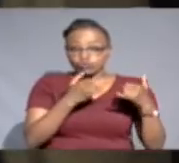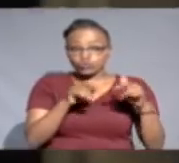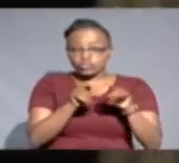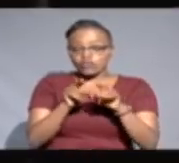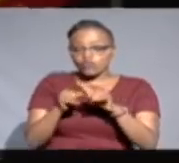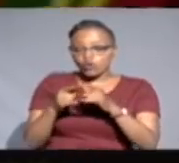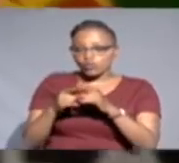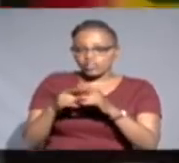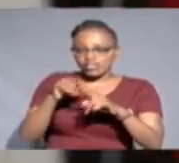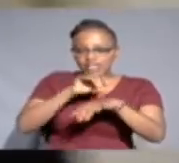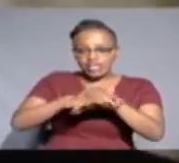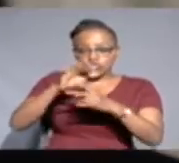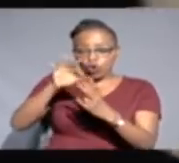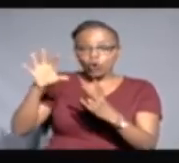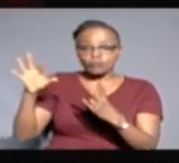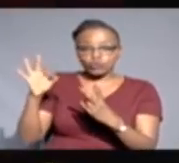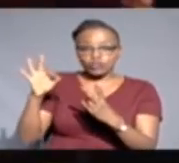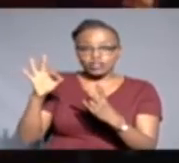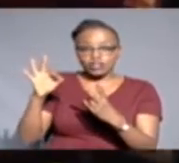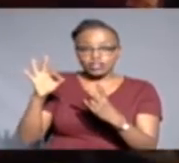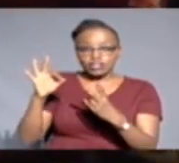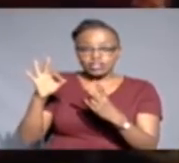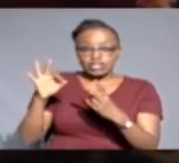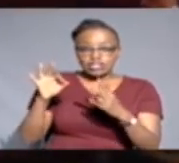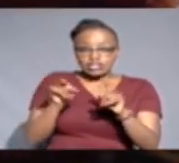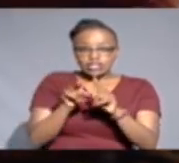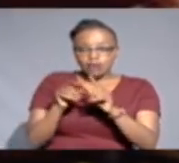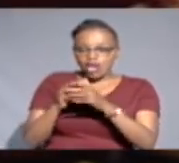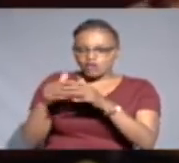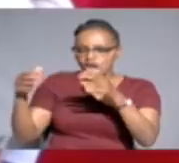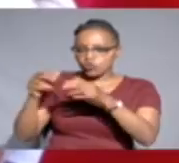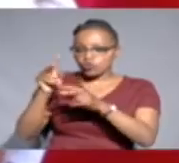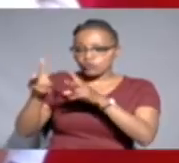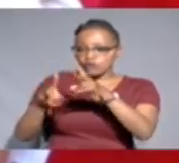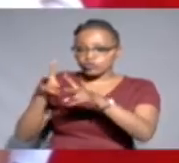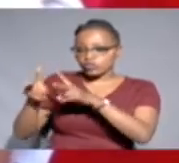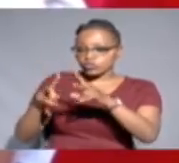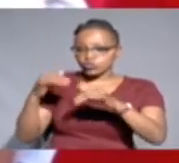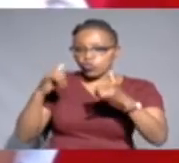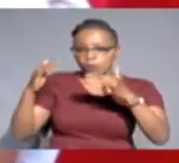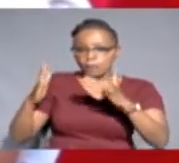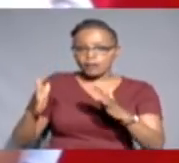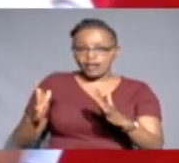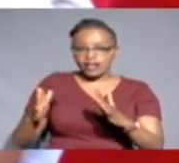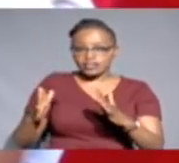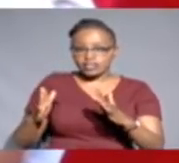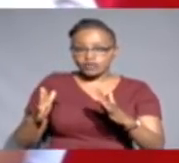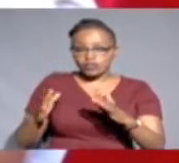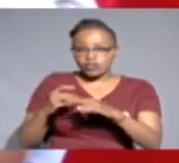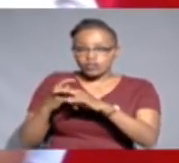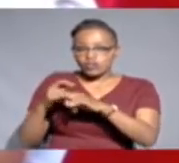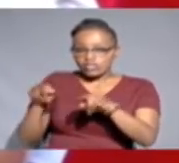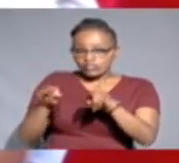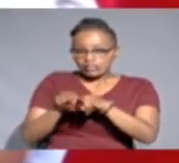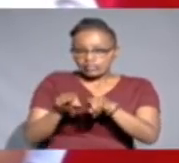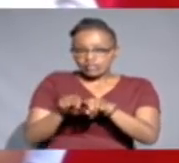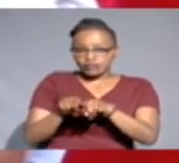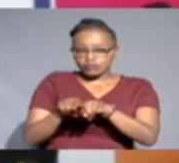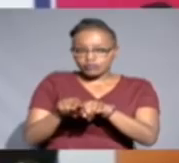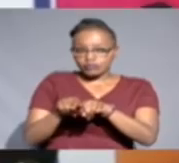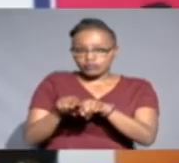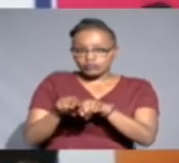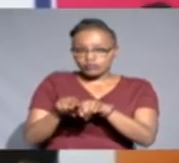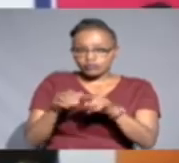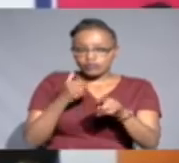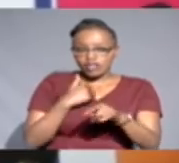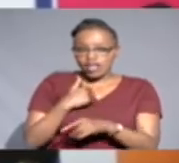we will find an option. We have a group of 23 players, and since the beginning of a